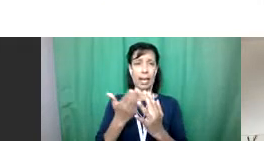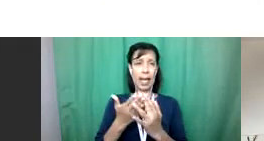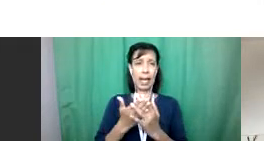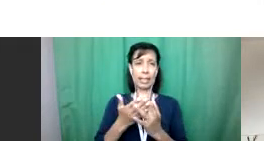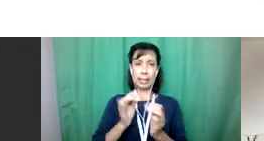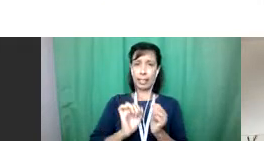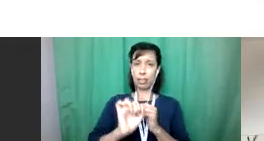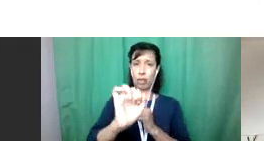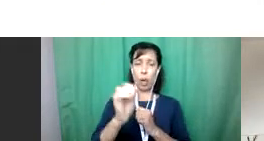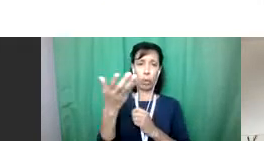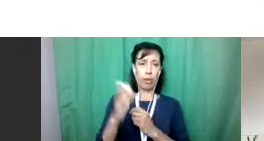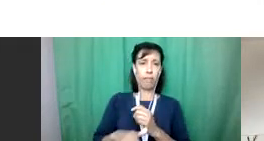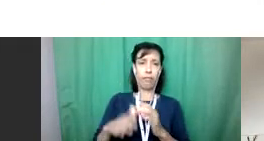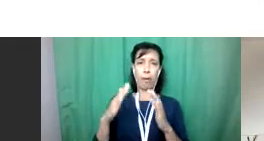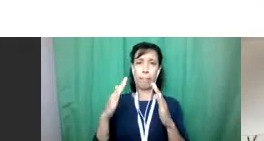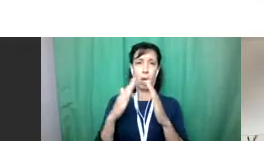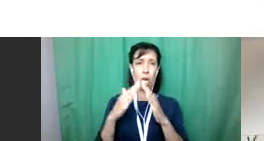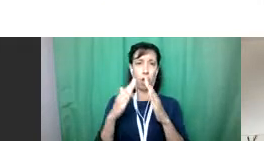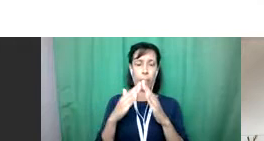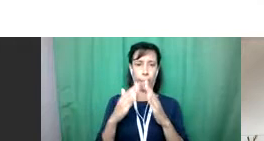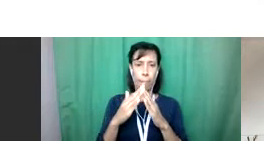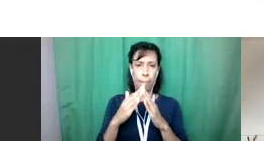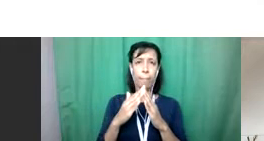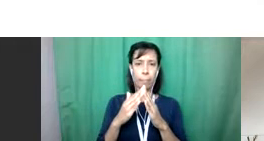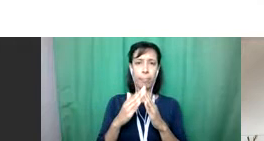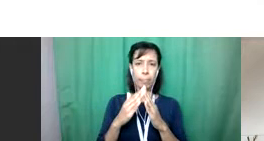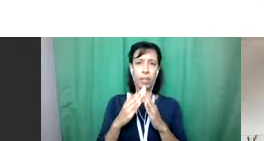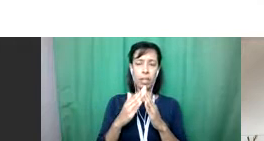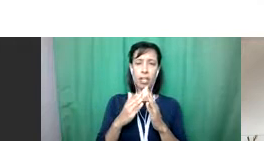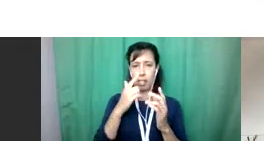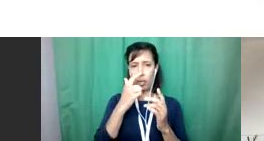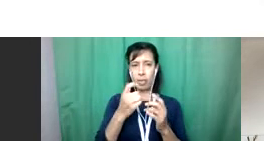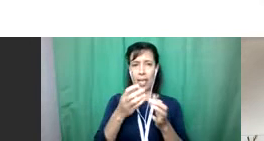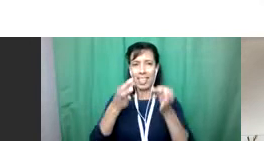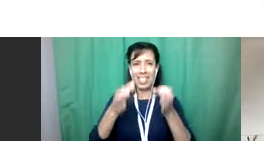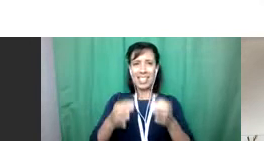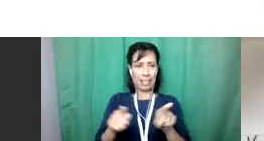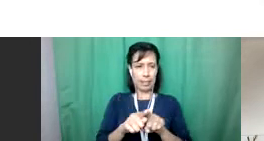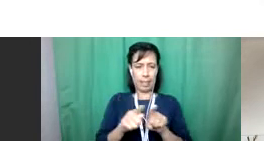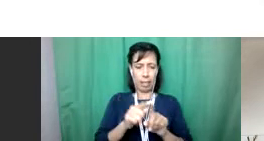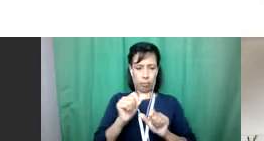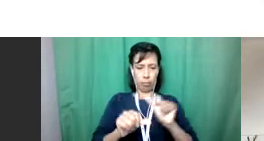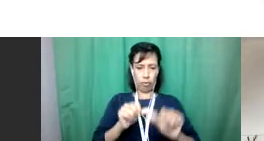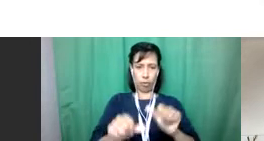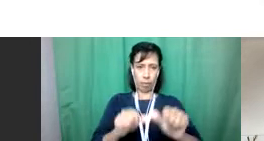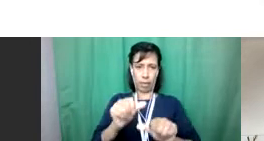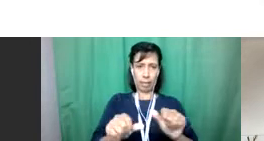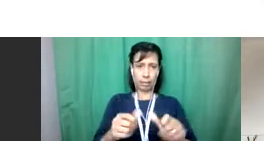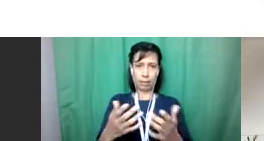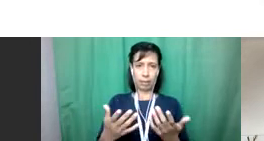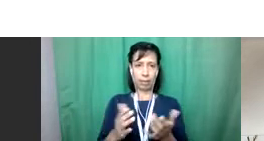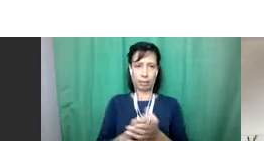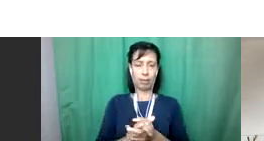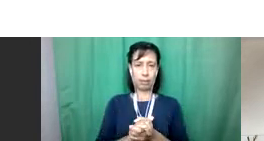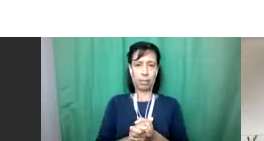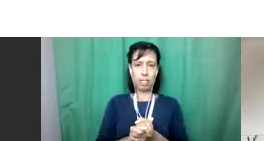account from home and I've logged in. You can do exactly the same thing from your home. But at this point, so when I'm clicking